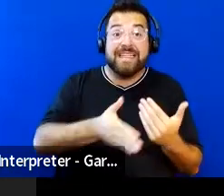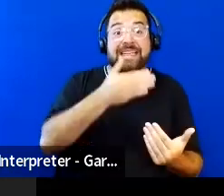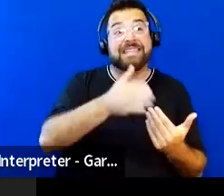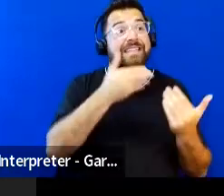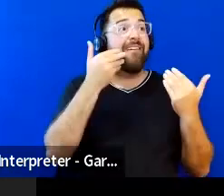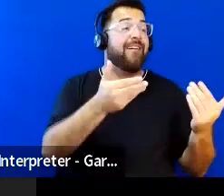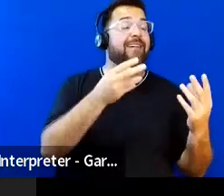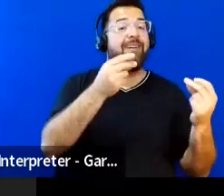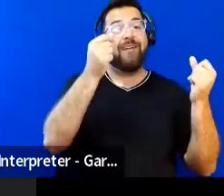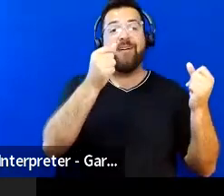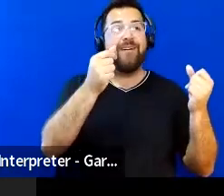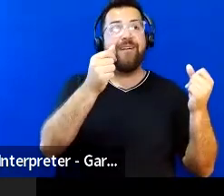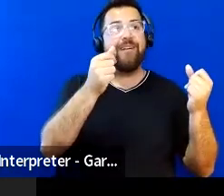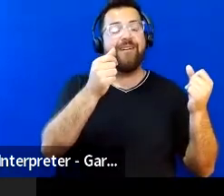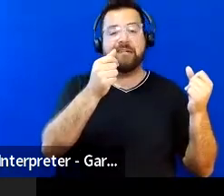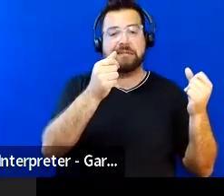master right away.